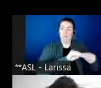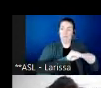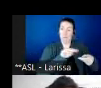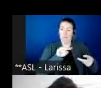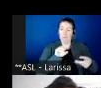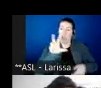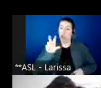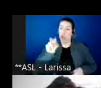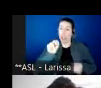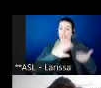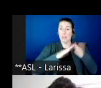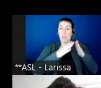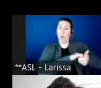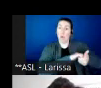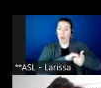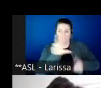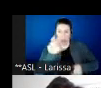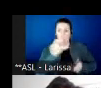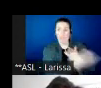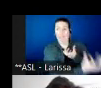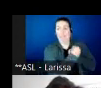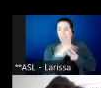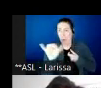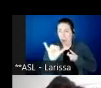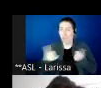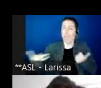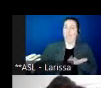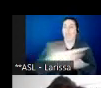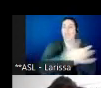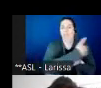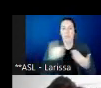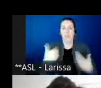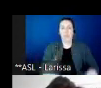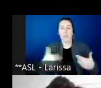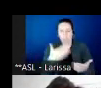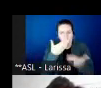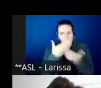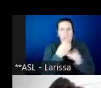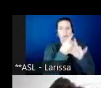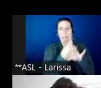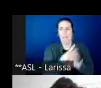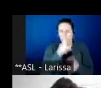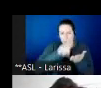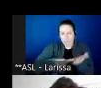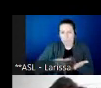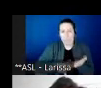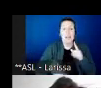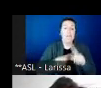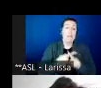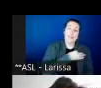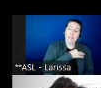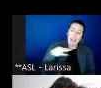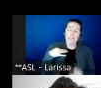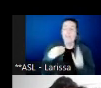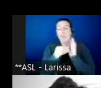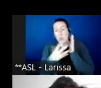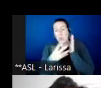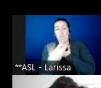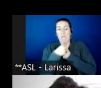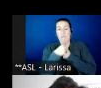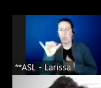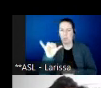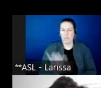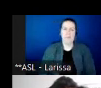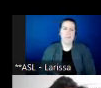more than 30 community partners who provided invaluable insights, as well as staff and students who provided research and writing.